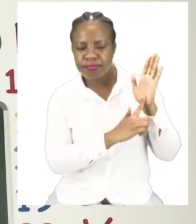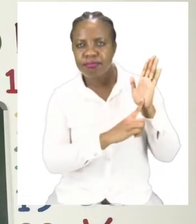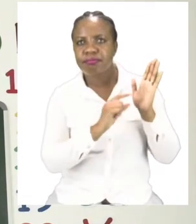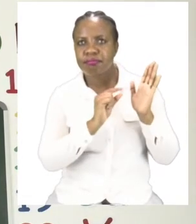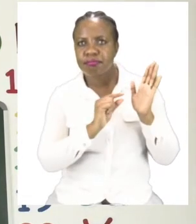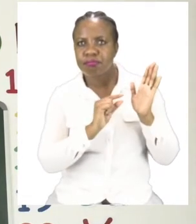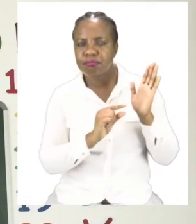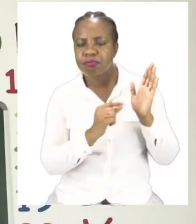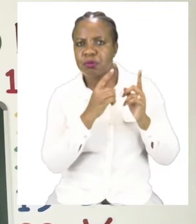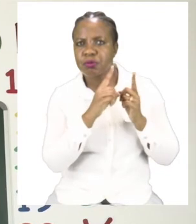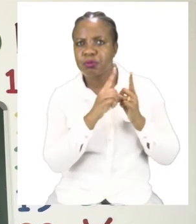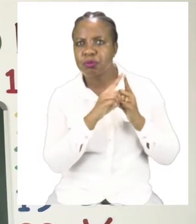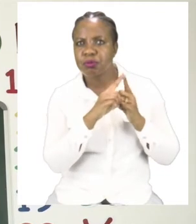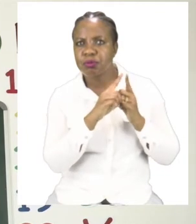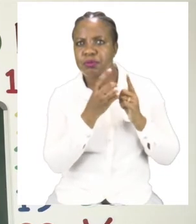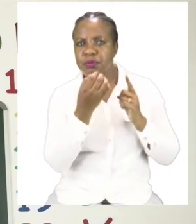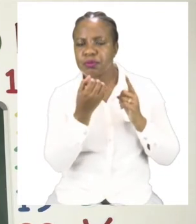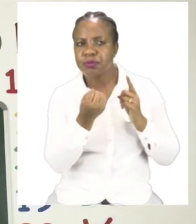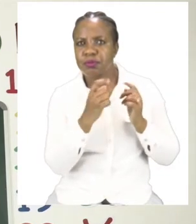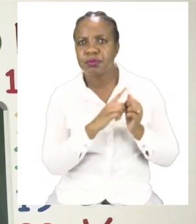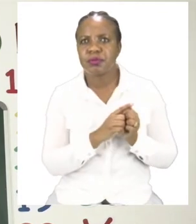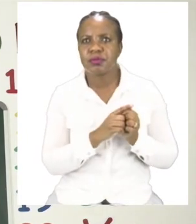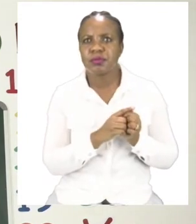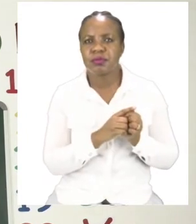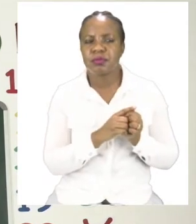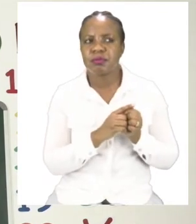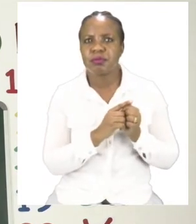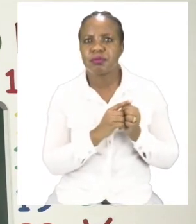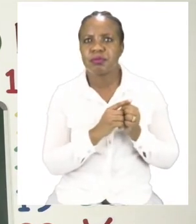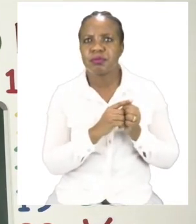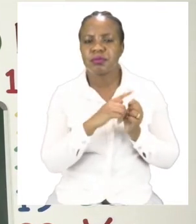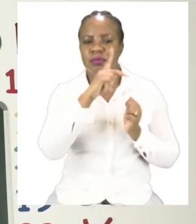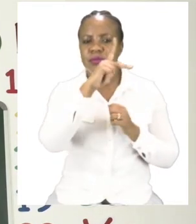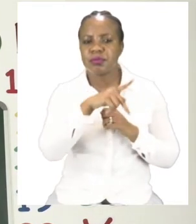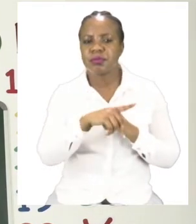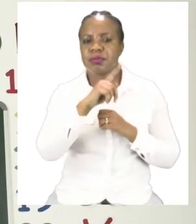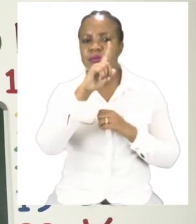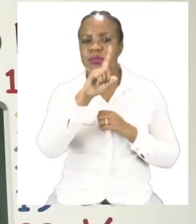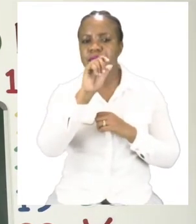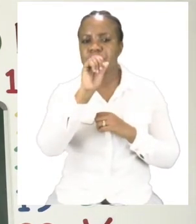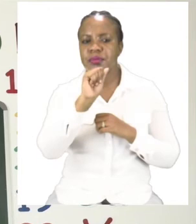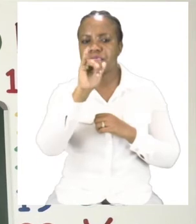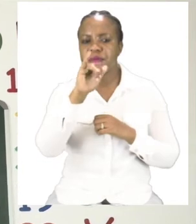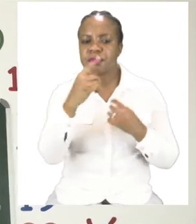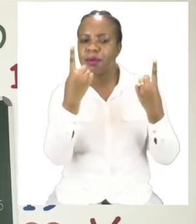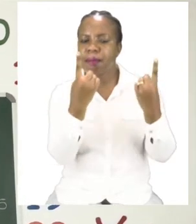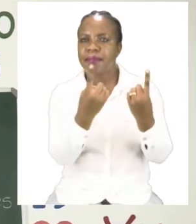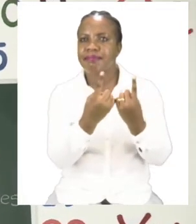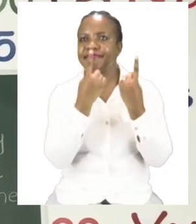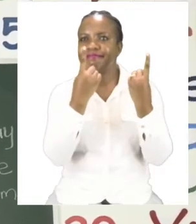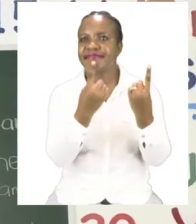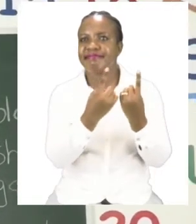top. So, the word we're looking for is play. Everyone, let's